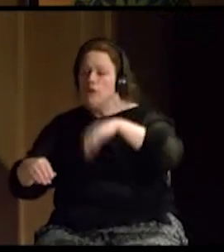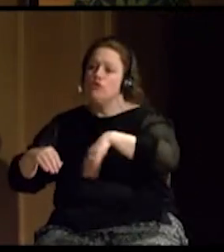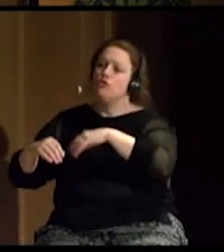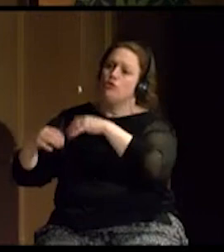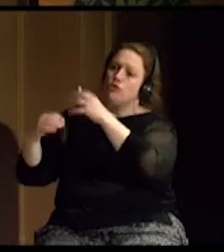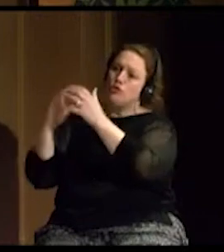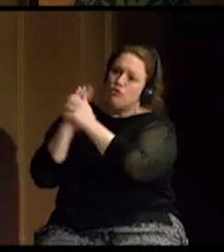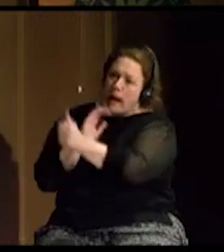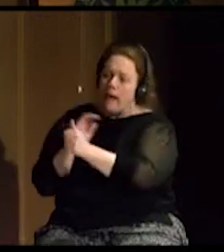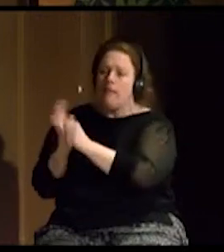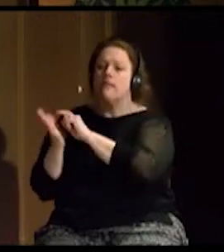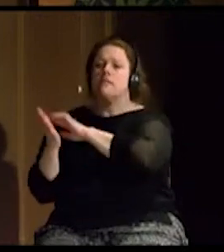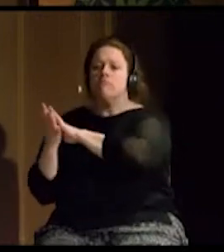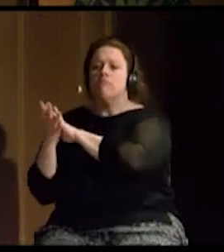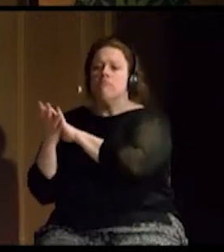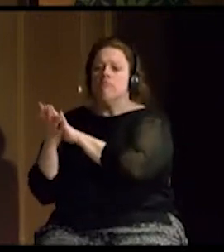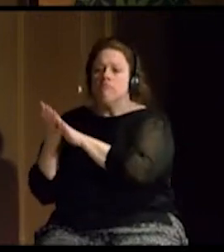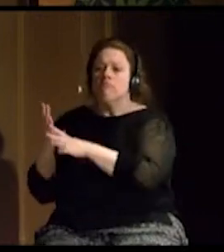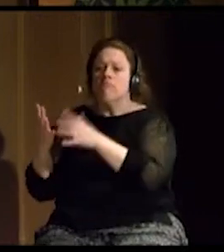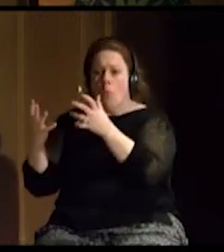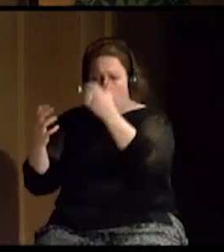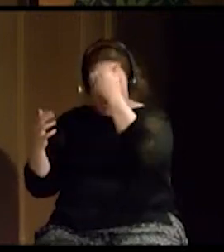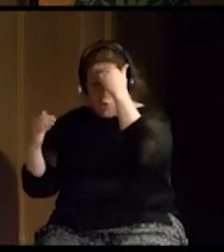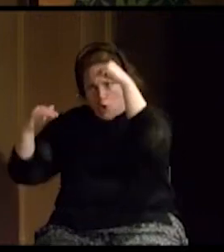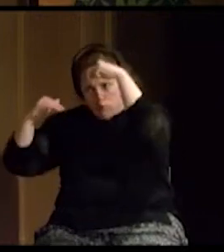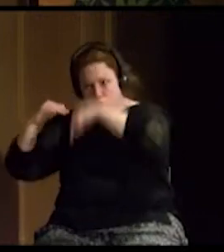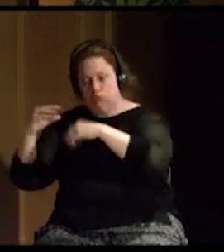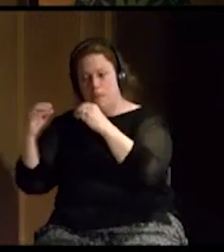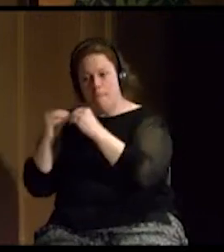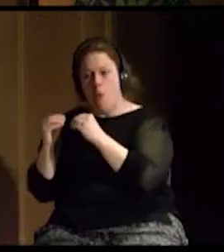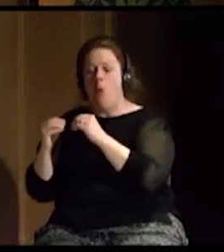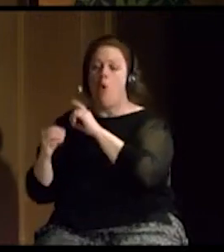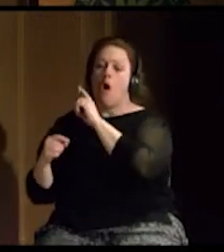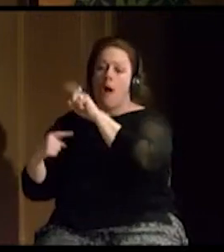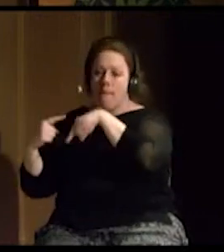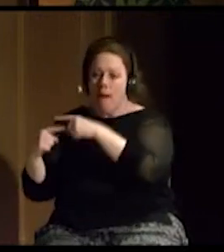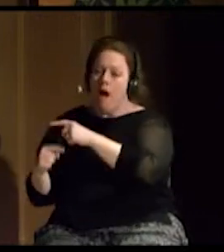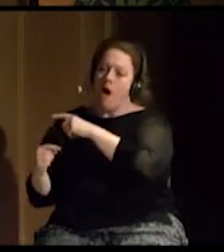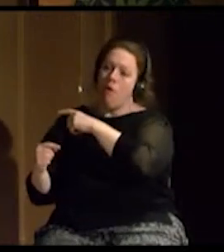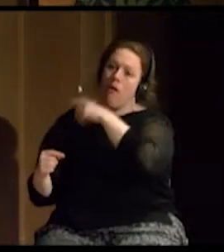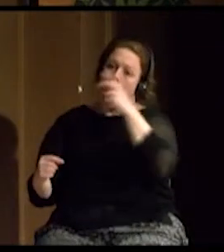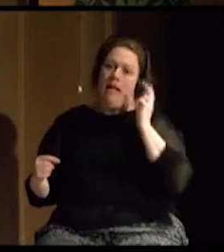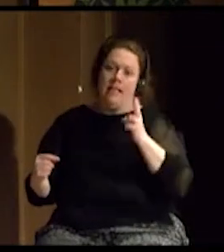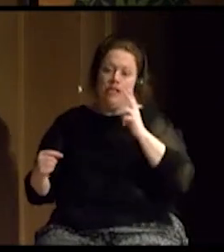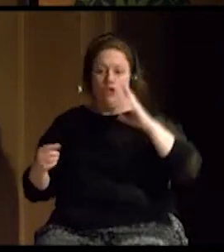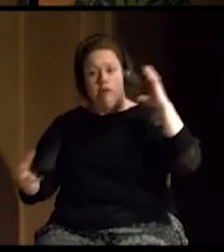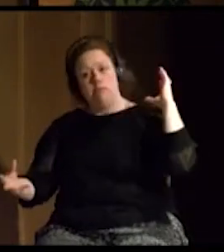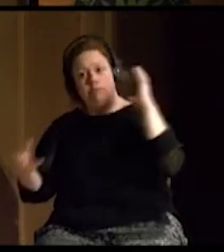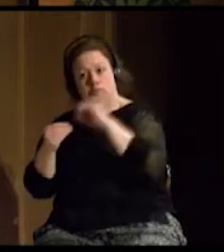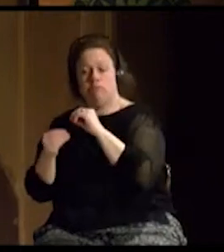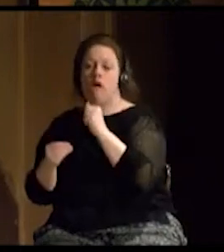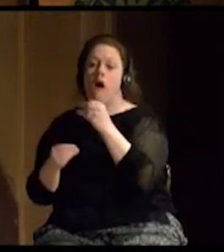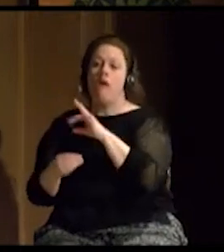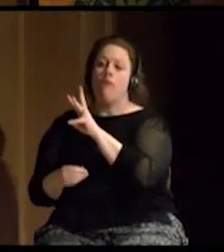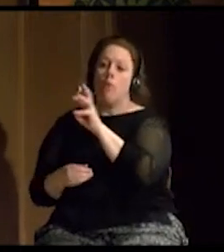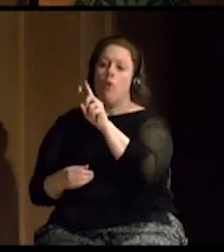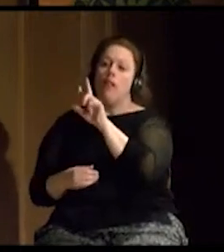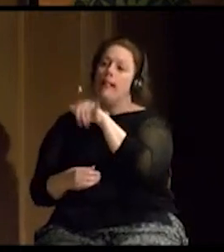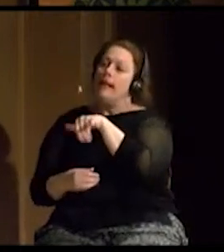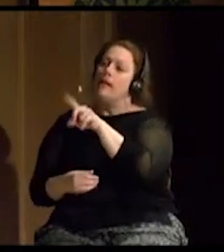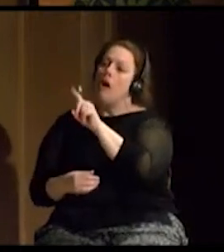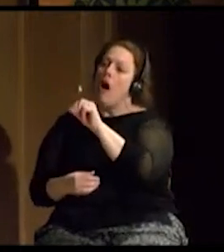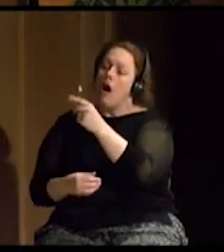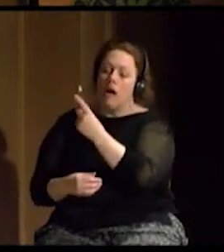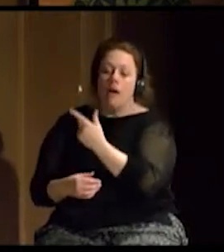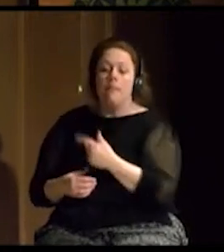common goal of learning more about the woolly dog and sharing the knowledge with each other. So, the only known